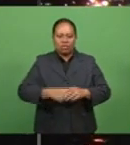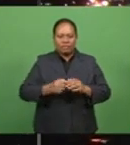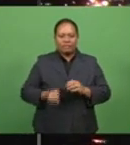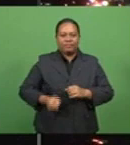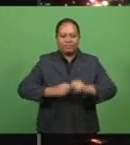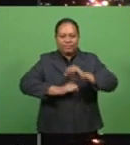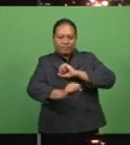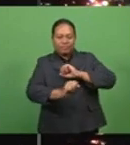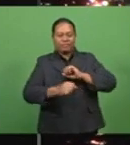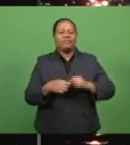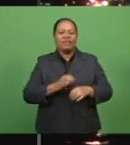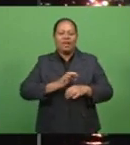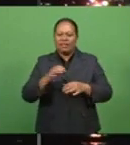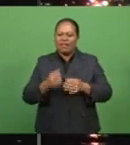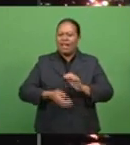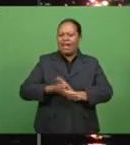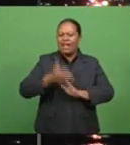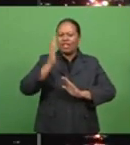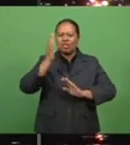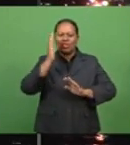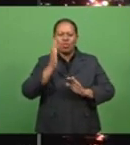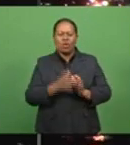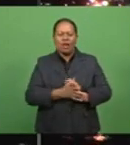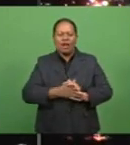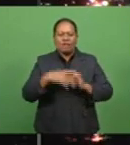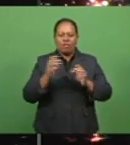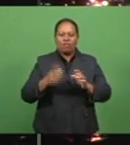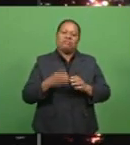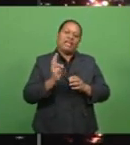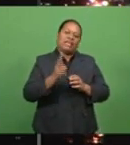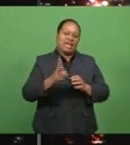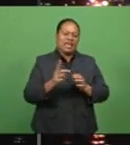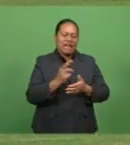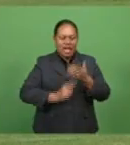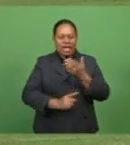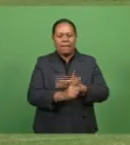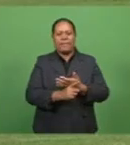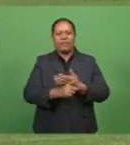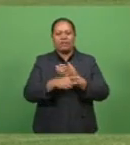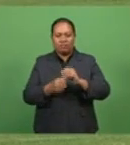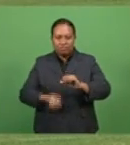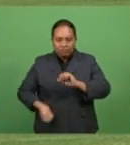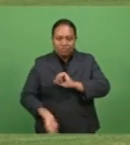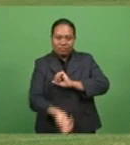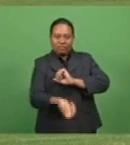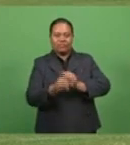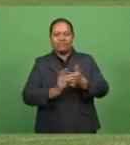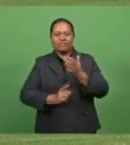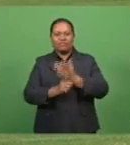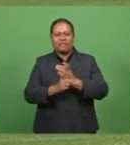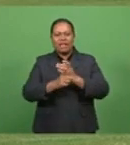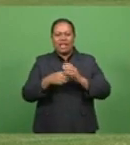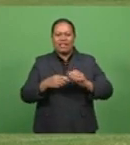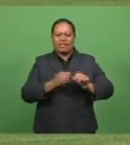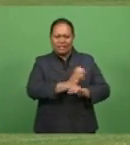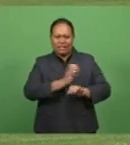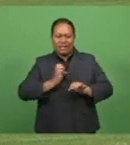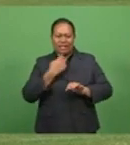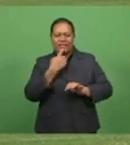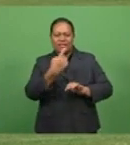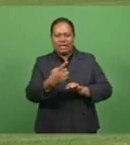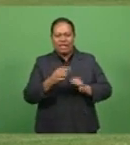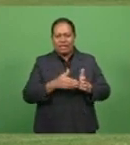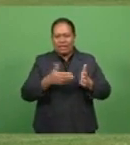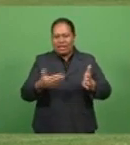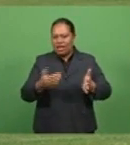unsure on whether the secondary schools elimination rounds will resume. Cricket Fiji Chief Executive Alex Kondrote says at the moment